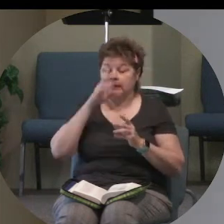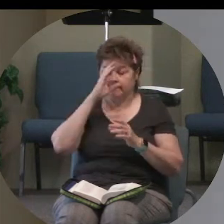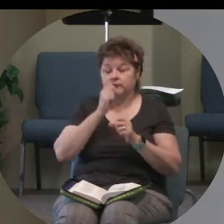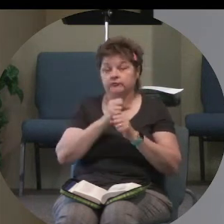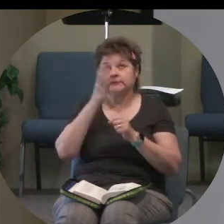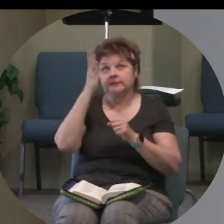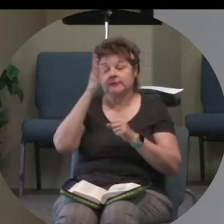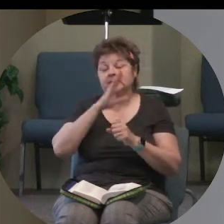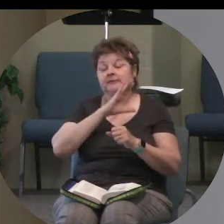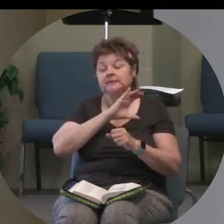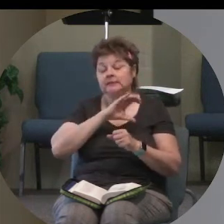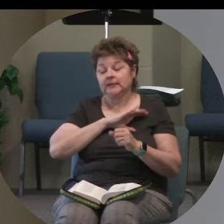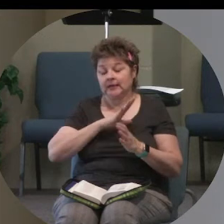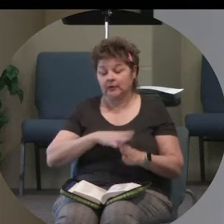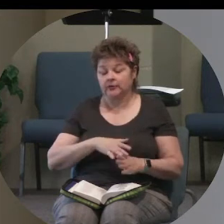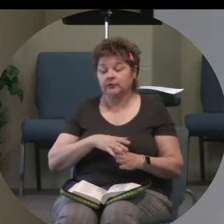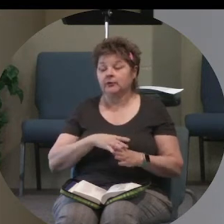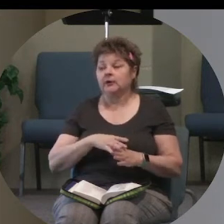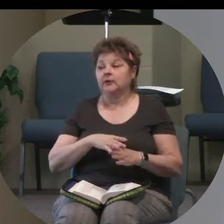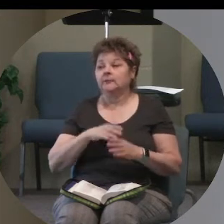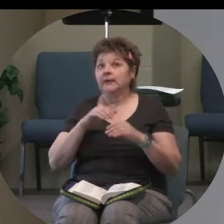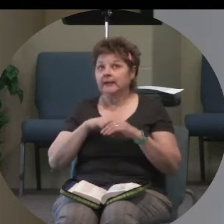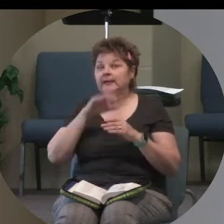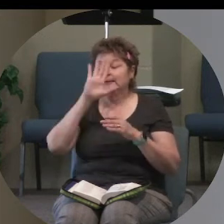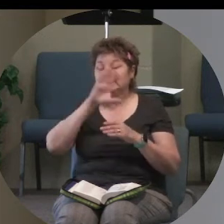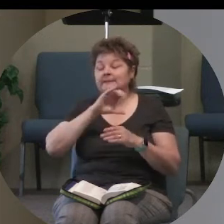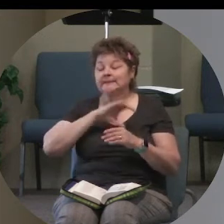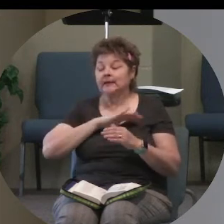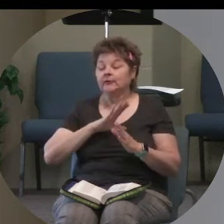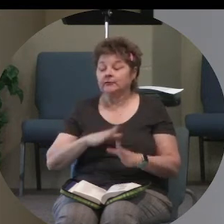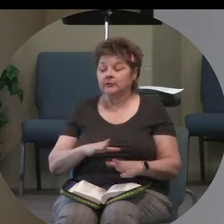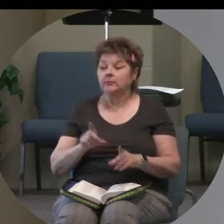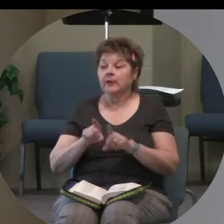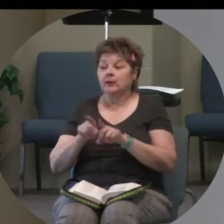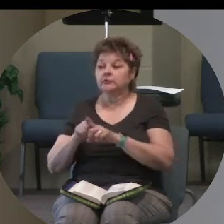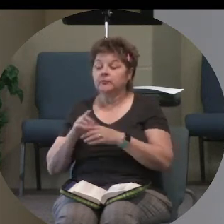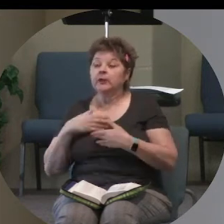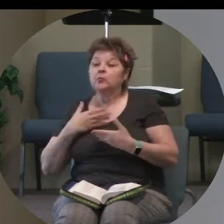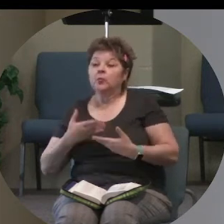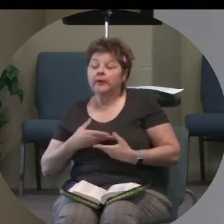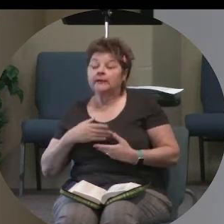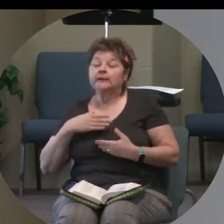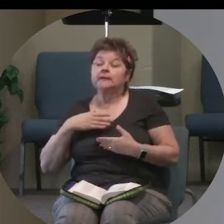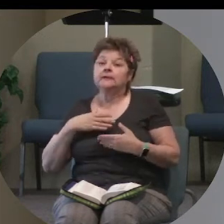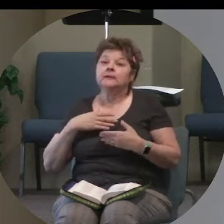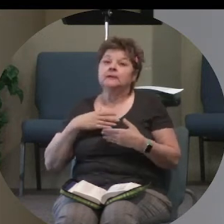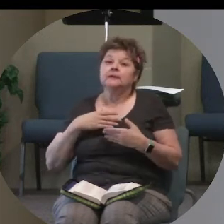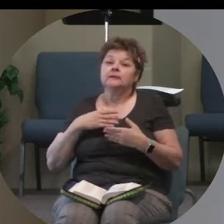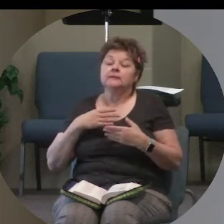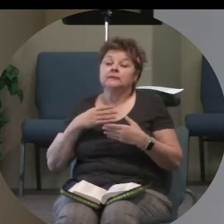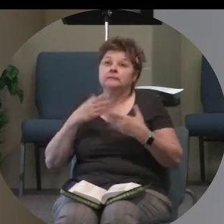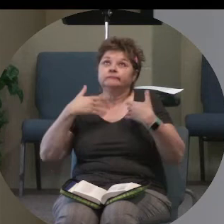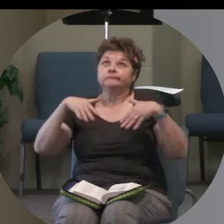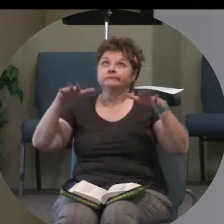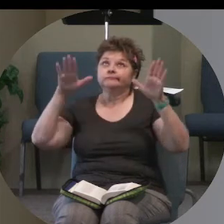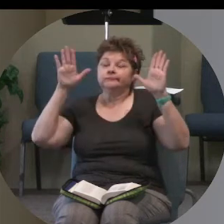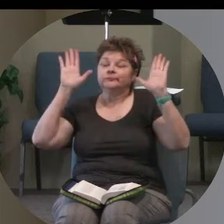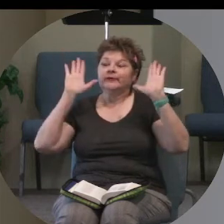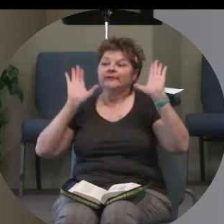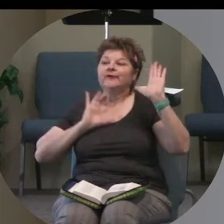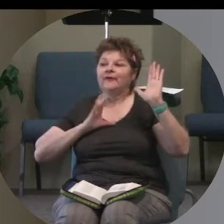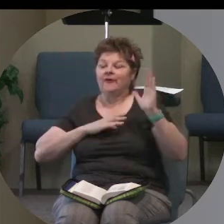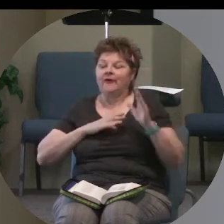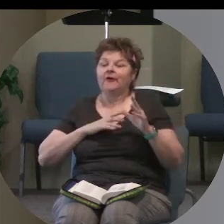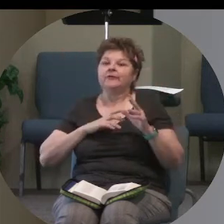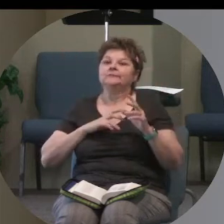his character, pray from a place of being in his character, but also be willing to confess or hand over our attempts to fix